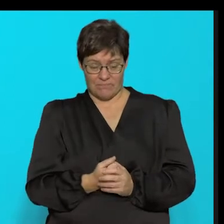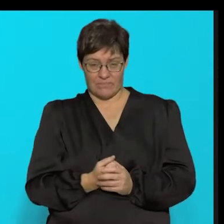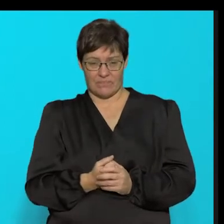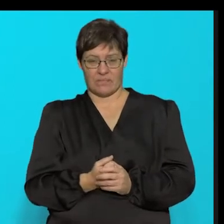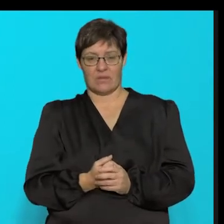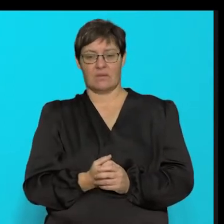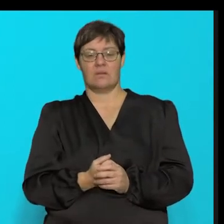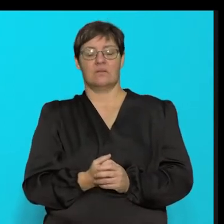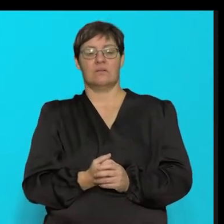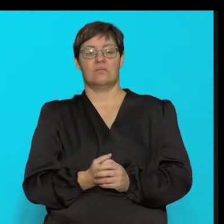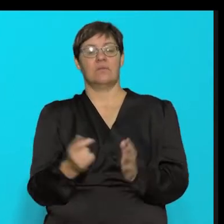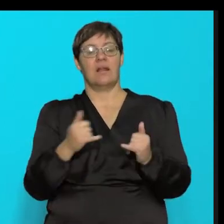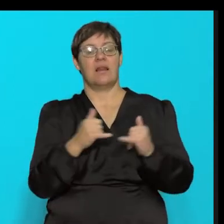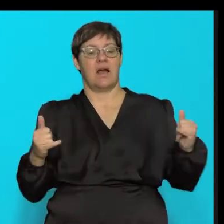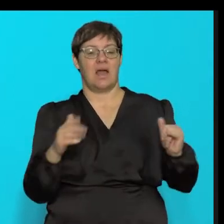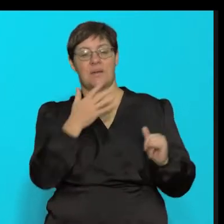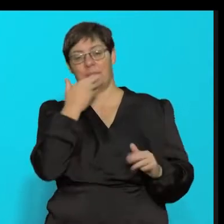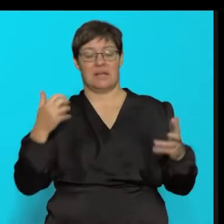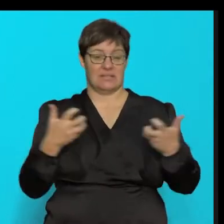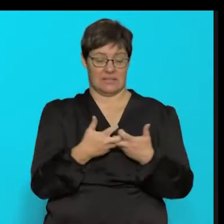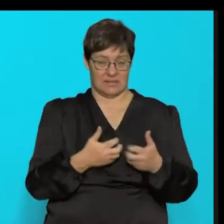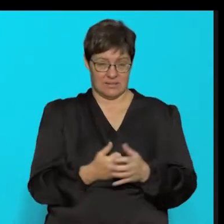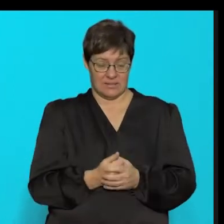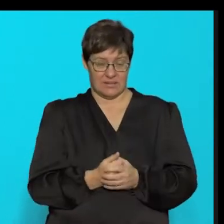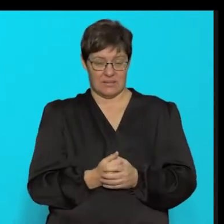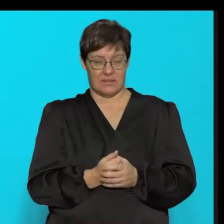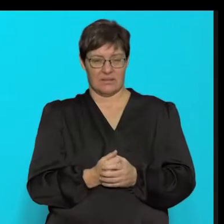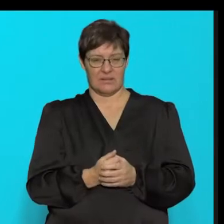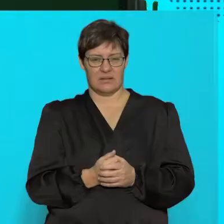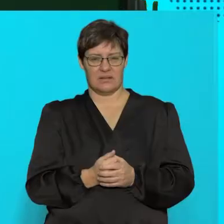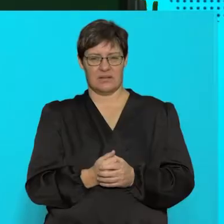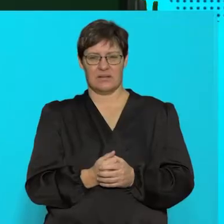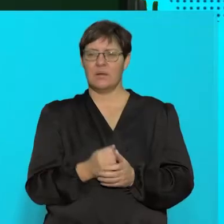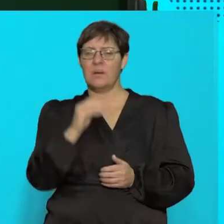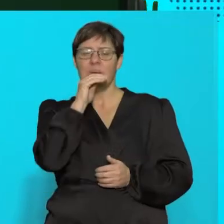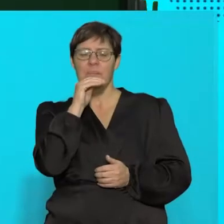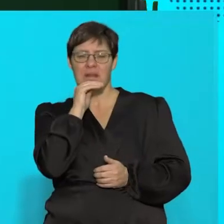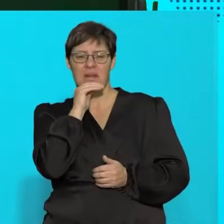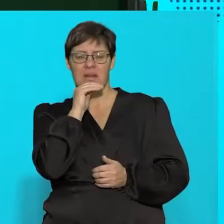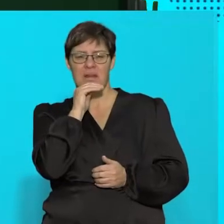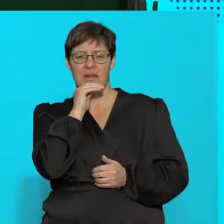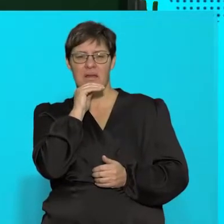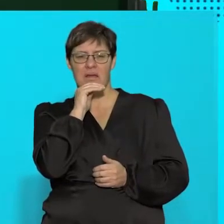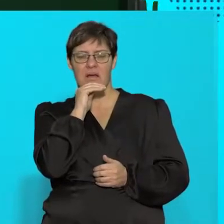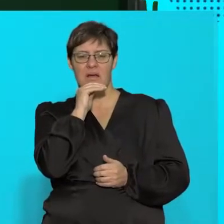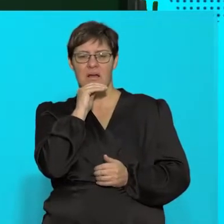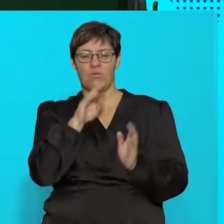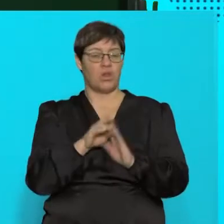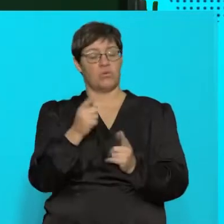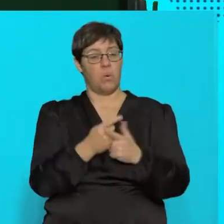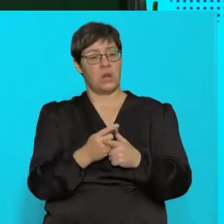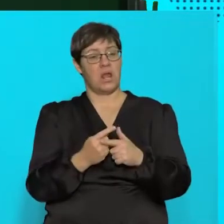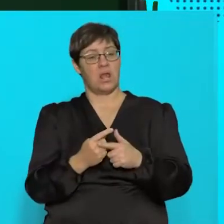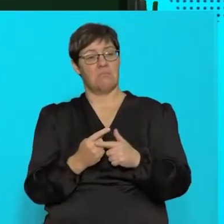Are we all together? Okay, that's the line of best fit. So this does not mean that the regression is only